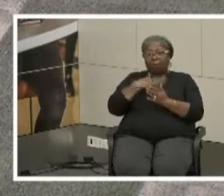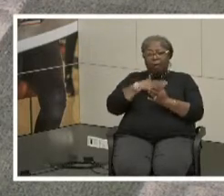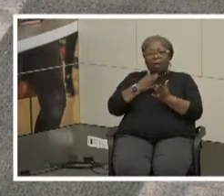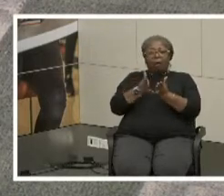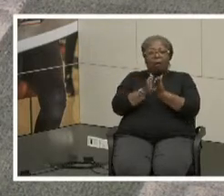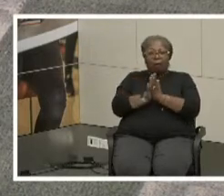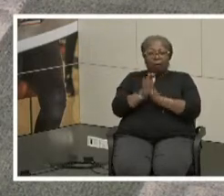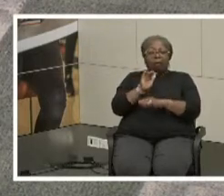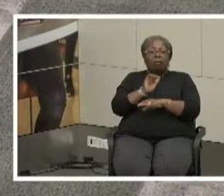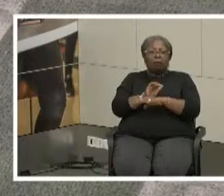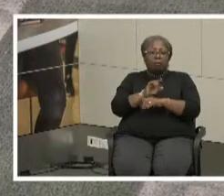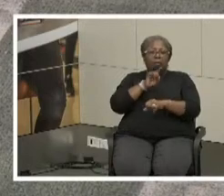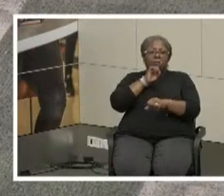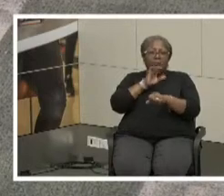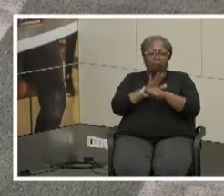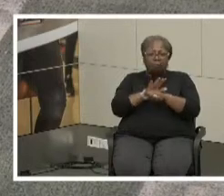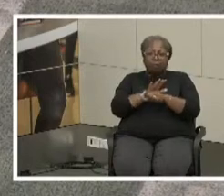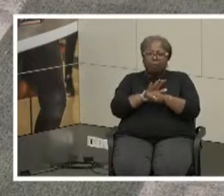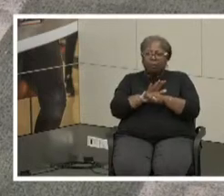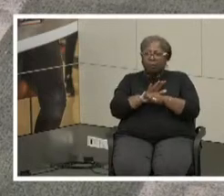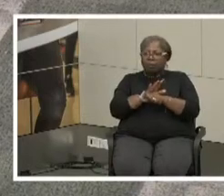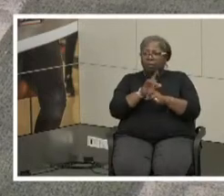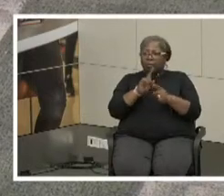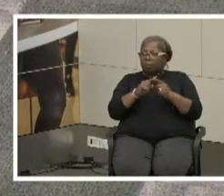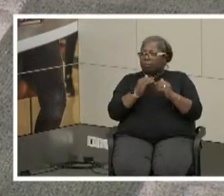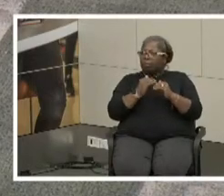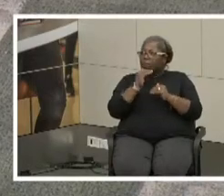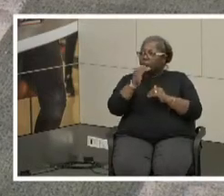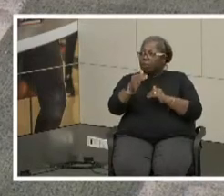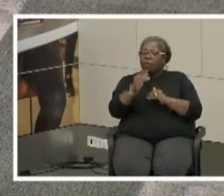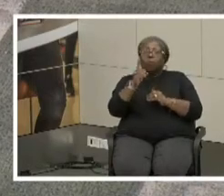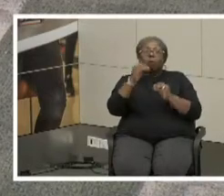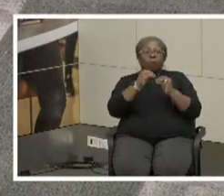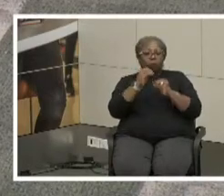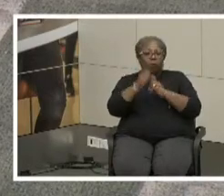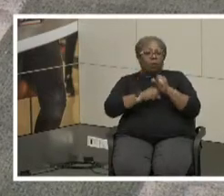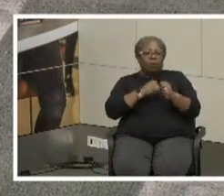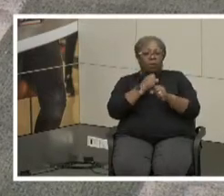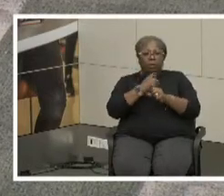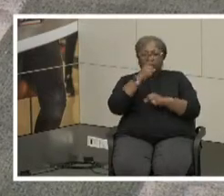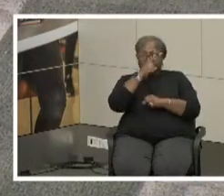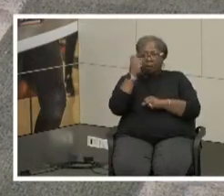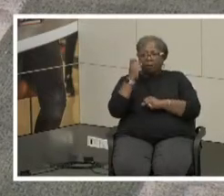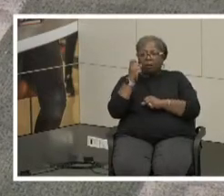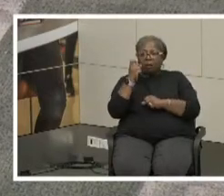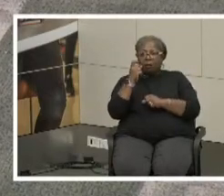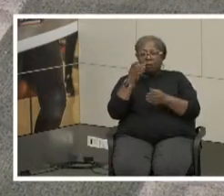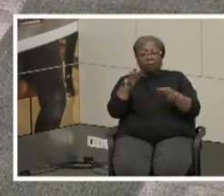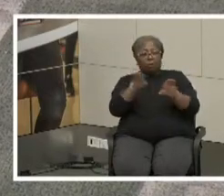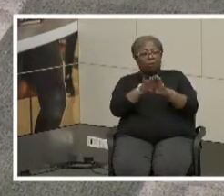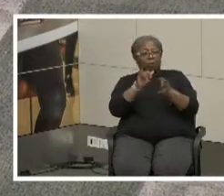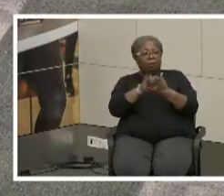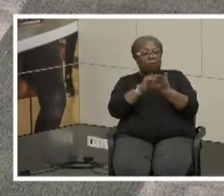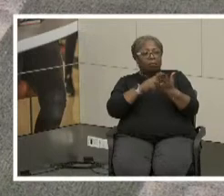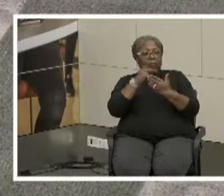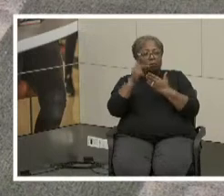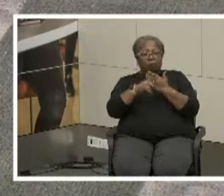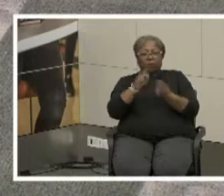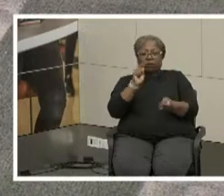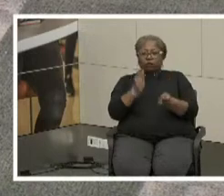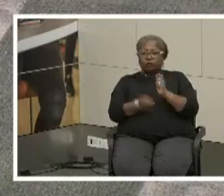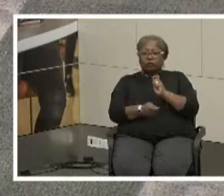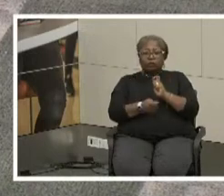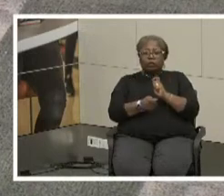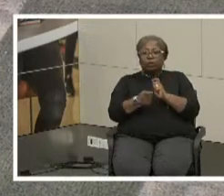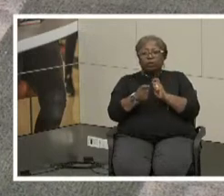is that it's committed beond one more because to shut that progr down or to alter it in a